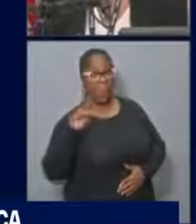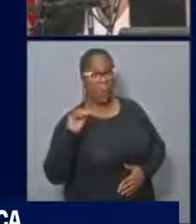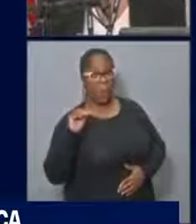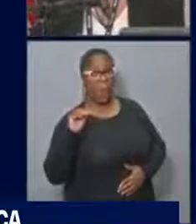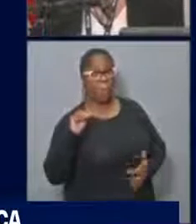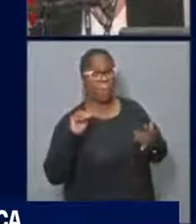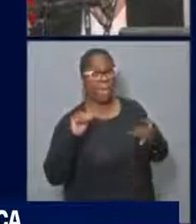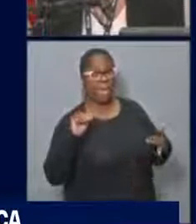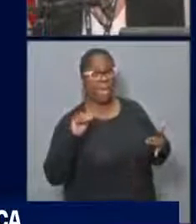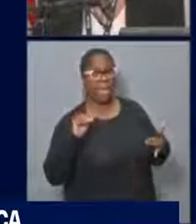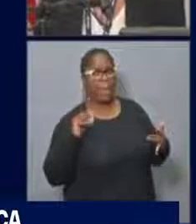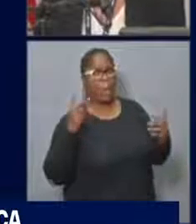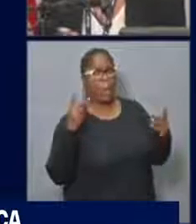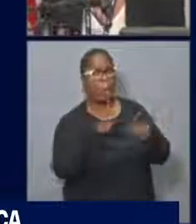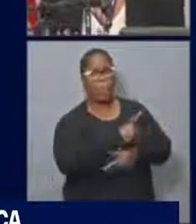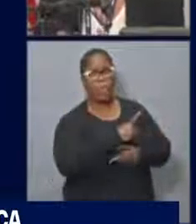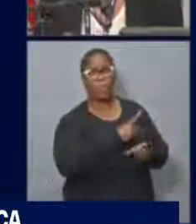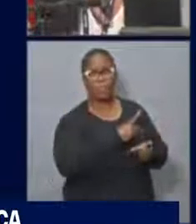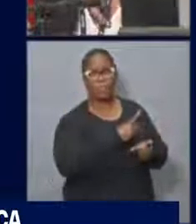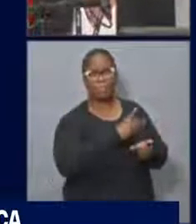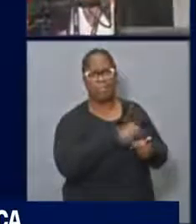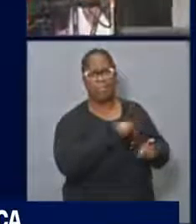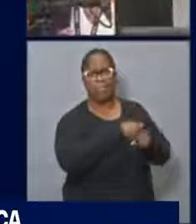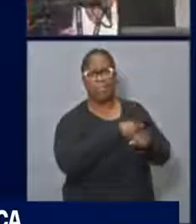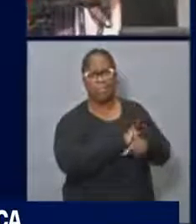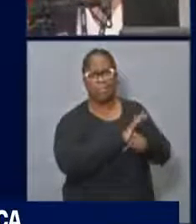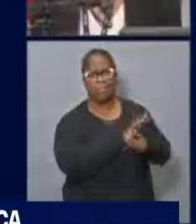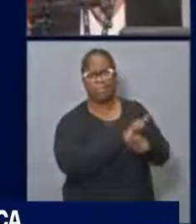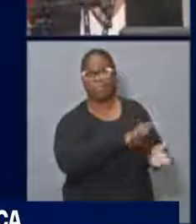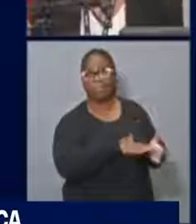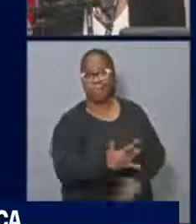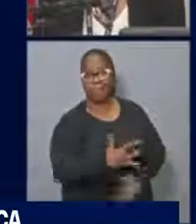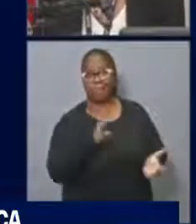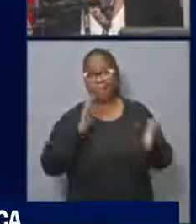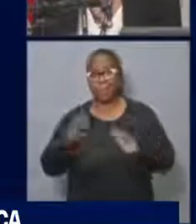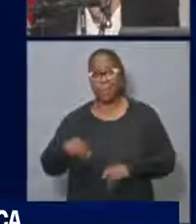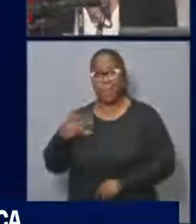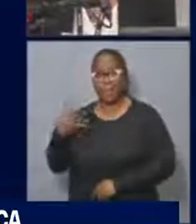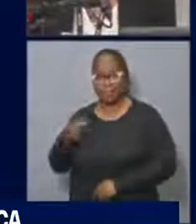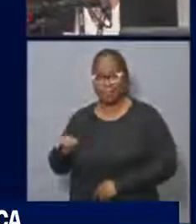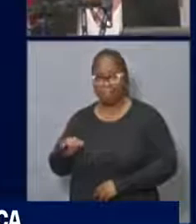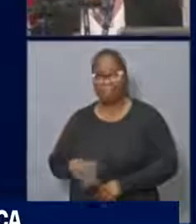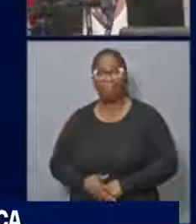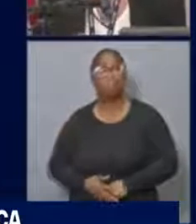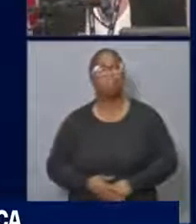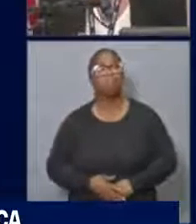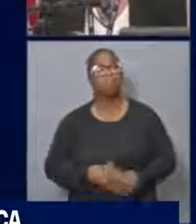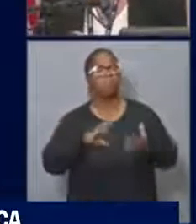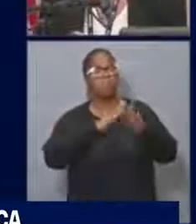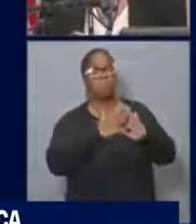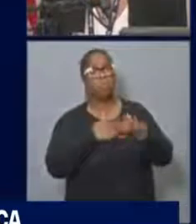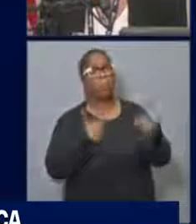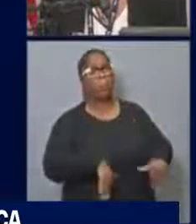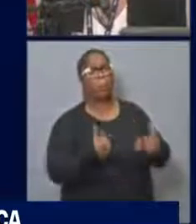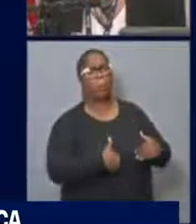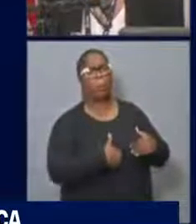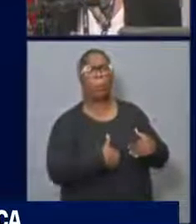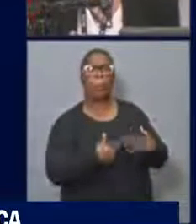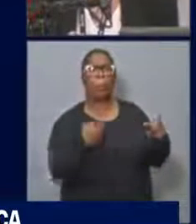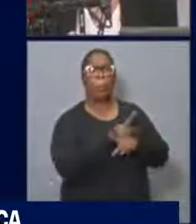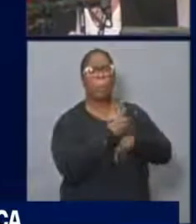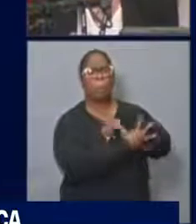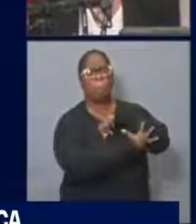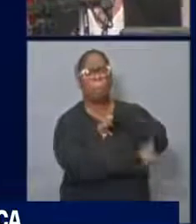residents to die of COVID-19, and those that live in communities with high rates of poverty also experience a